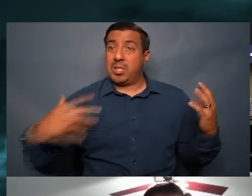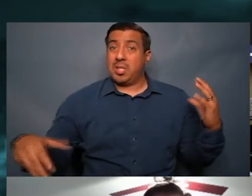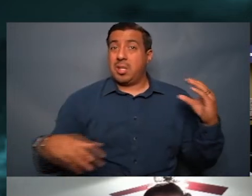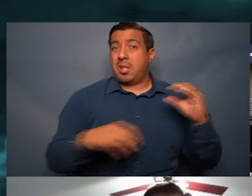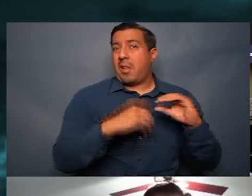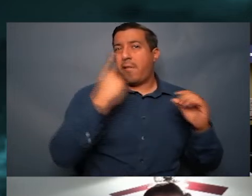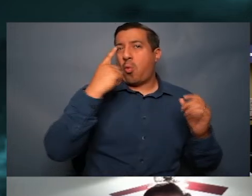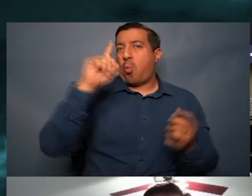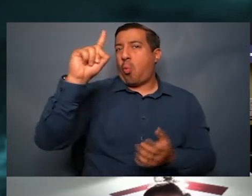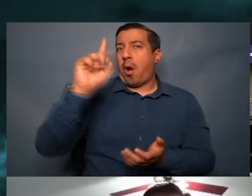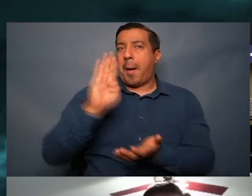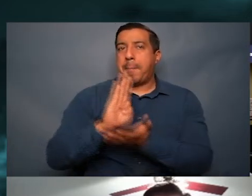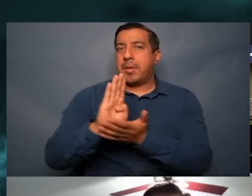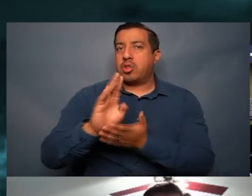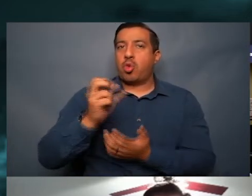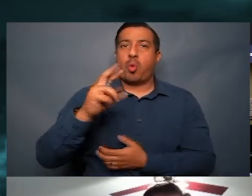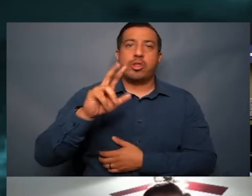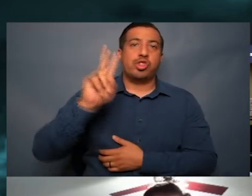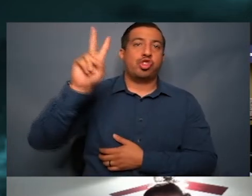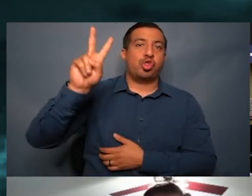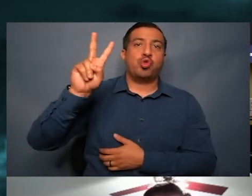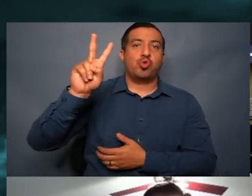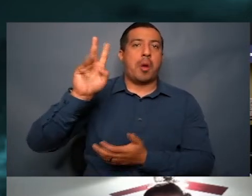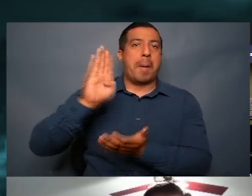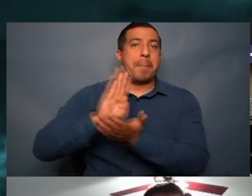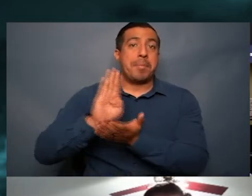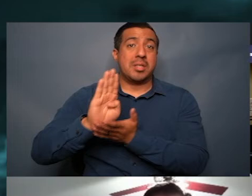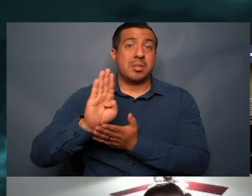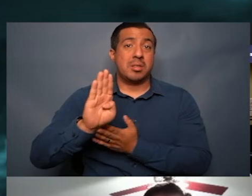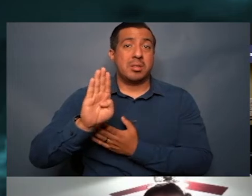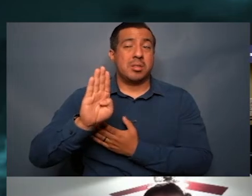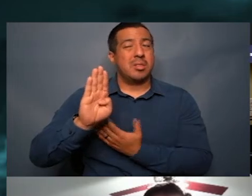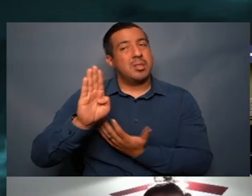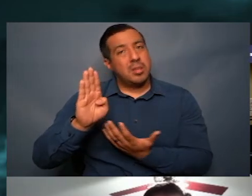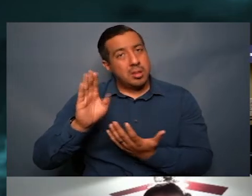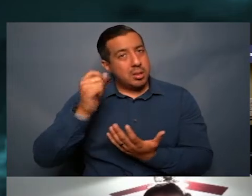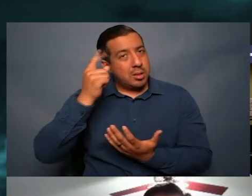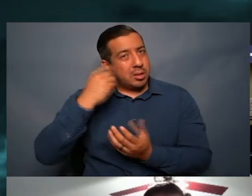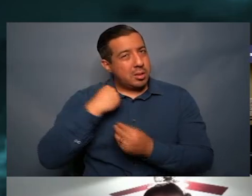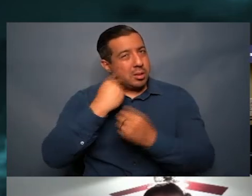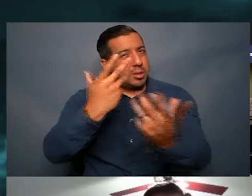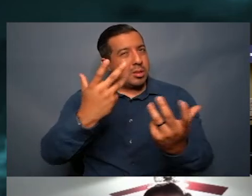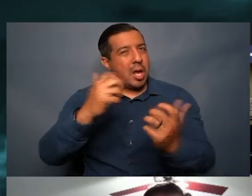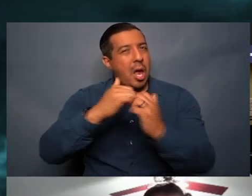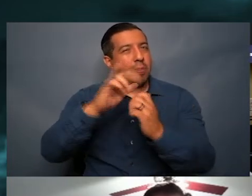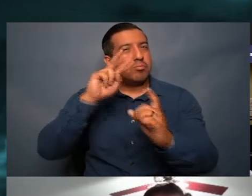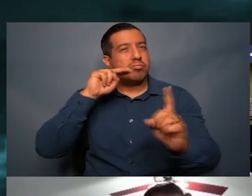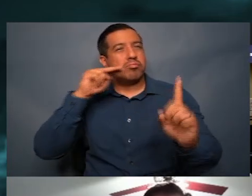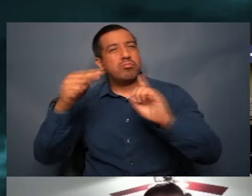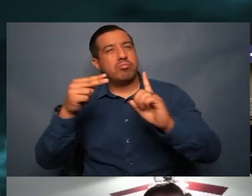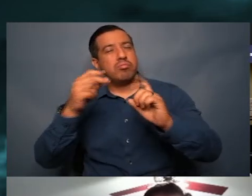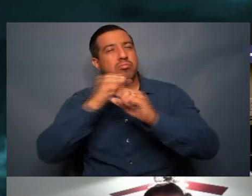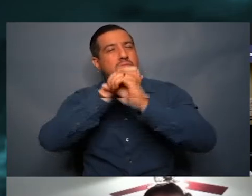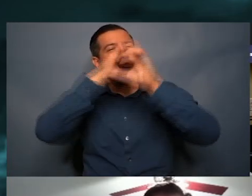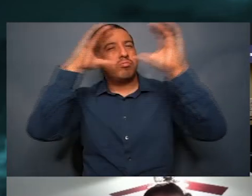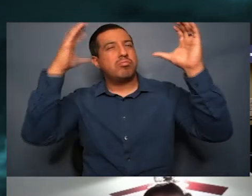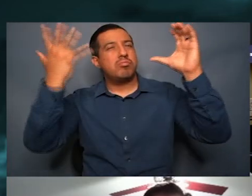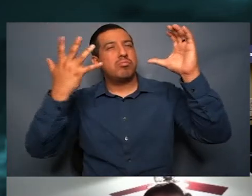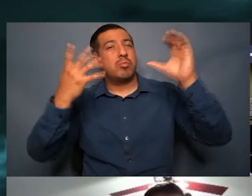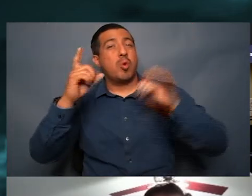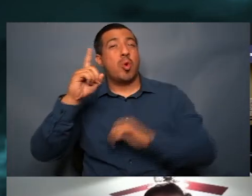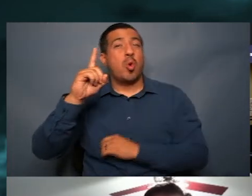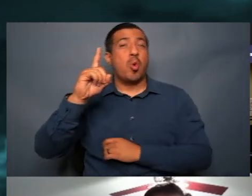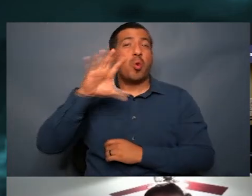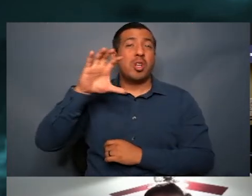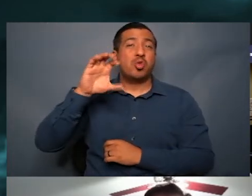say, $1 billion or $2 billion, just to put this into context and perspective, to bring